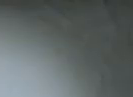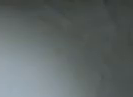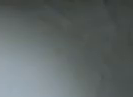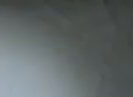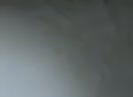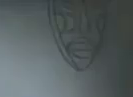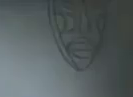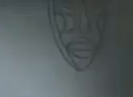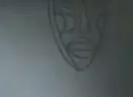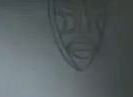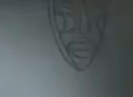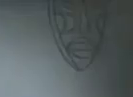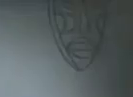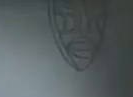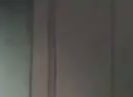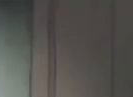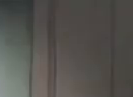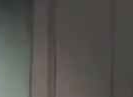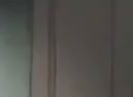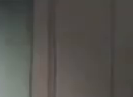Wearing a mask where possible.